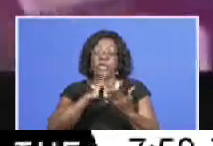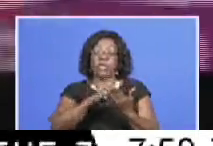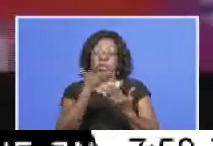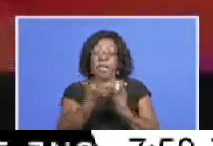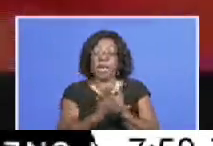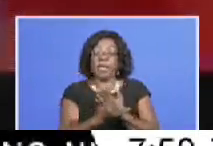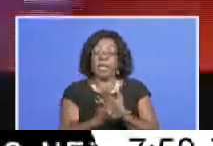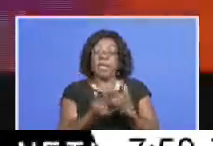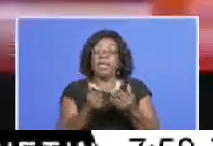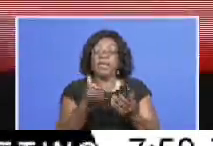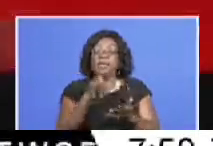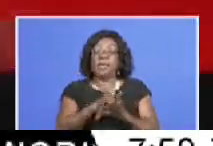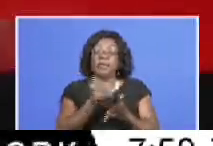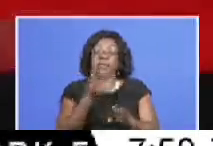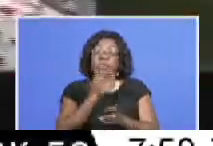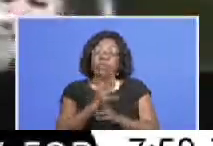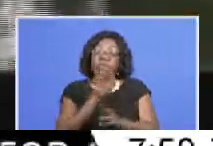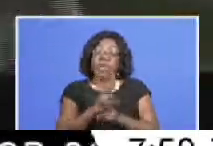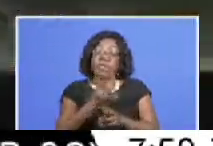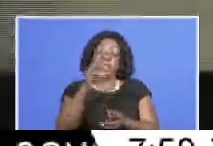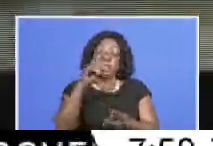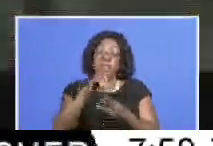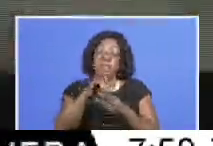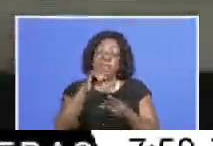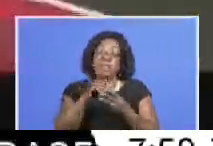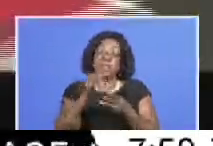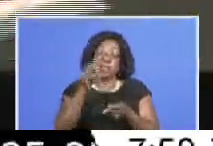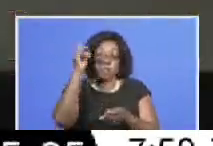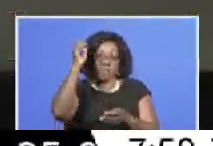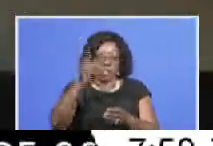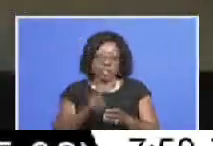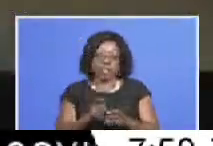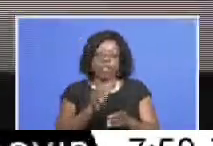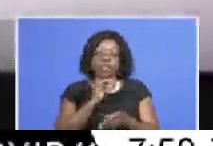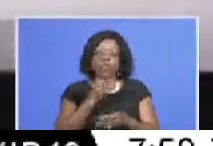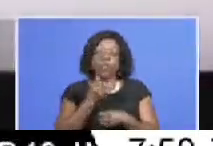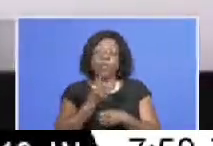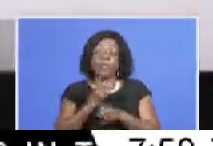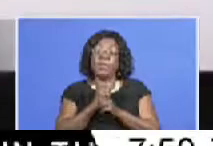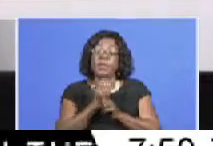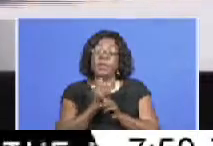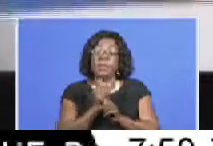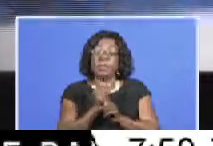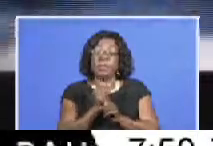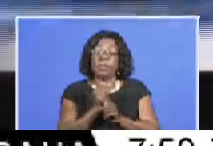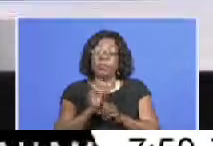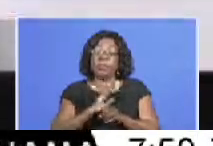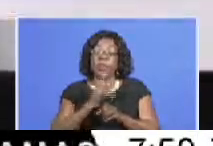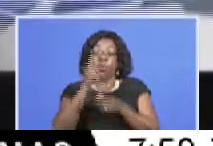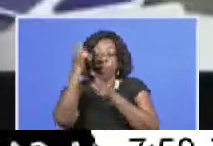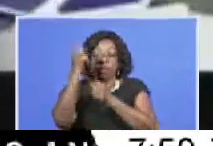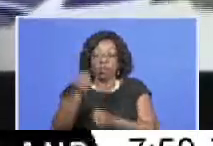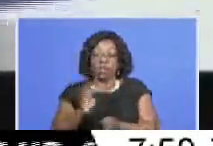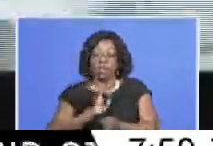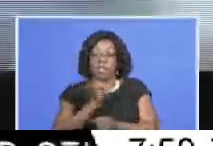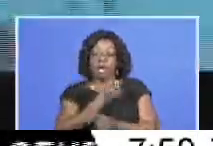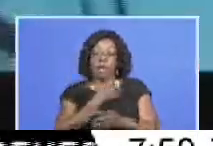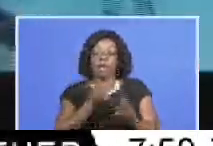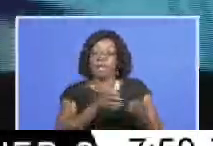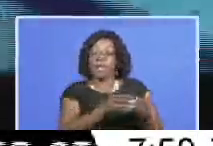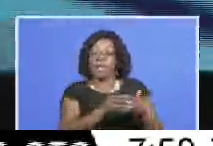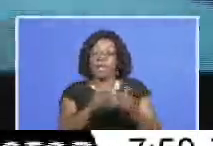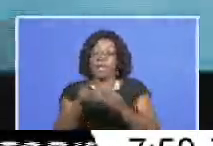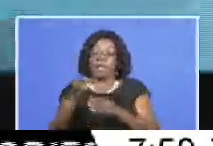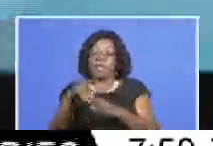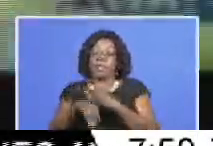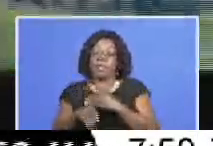made by both the Tokyo 2020 and the IOC to postpone the Games until next year. We trust our leadership in the IOC, and